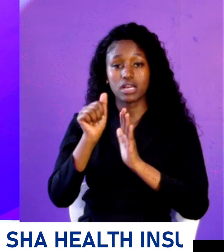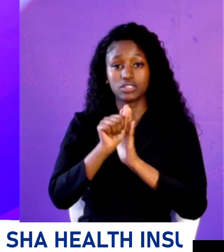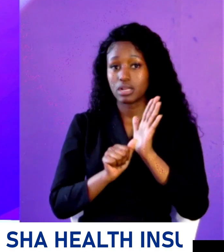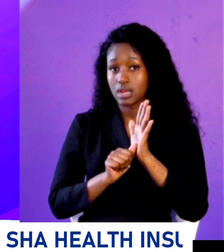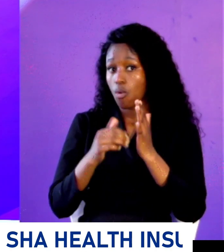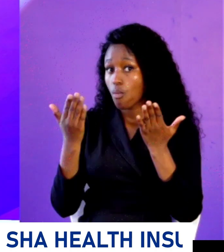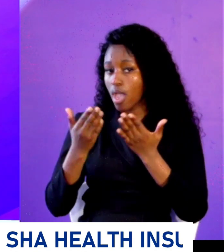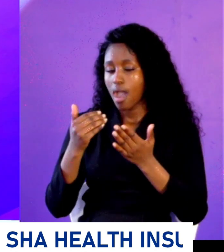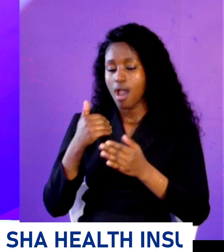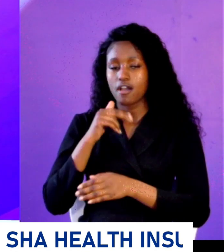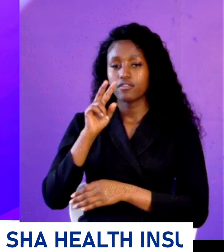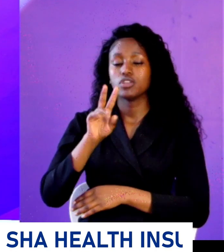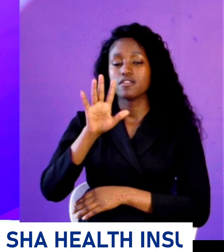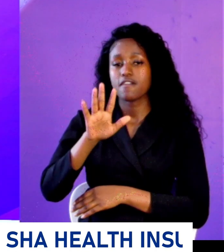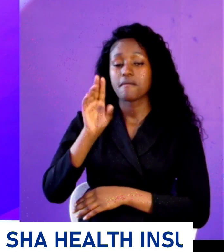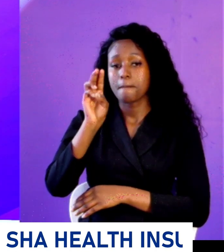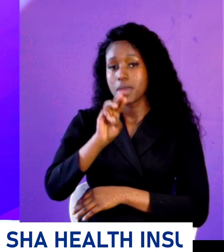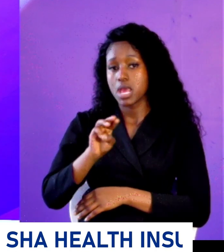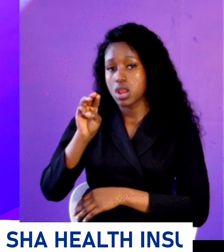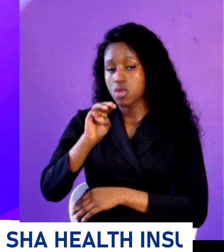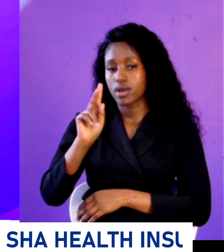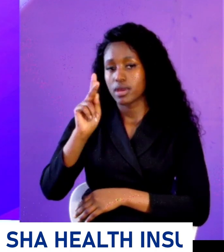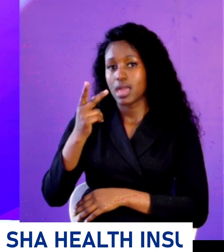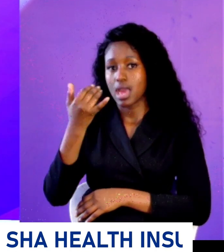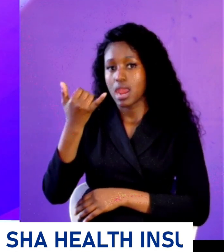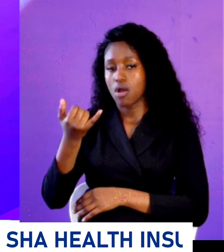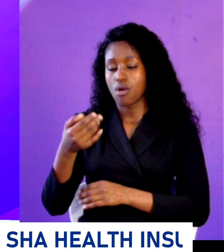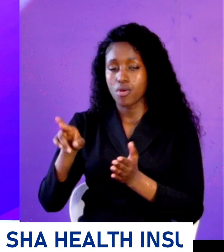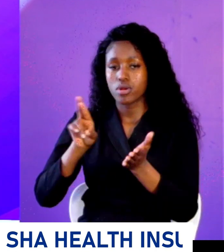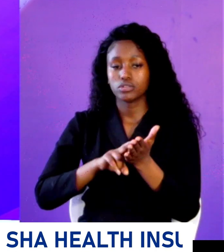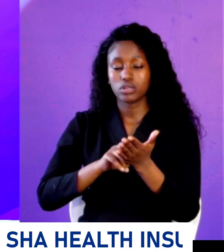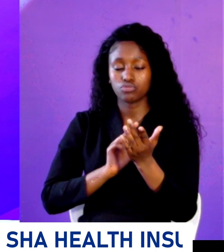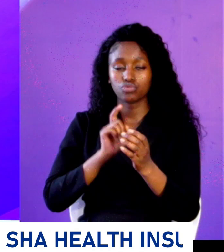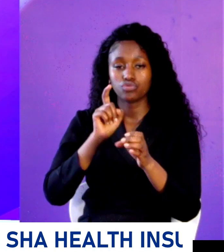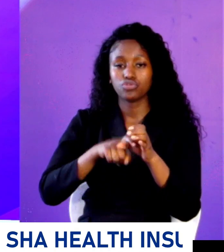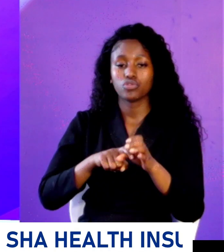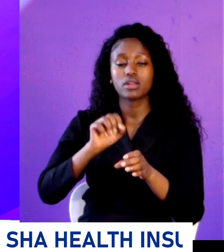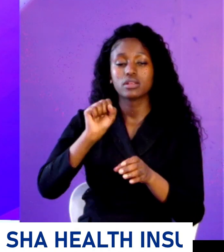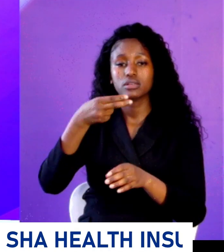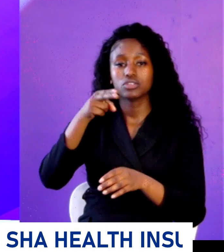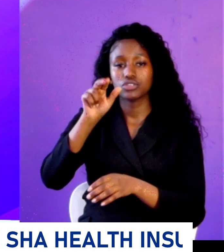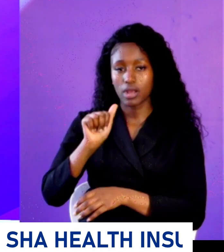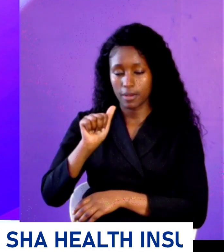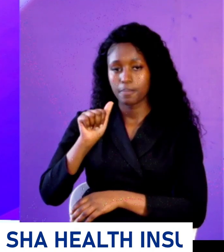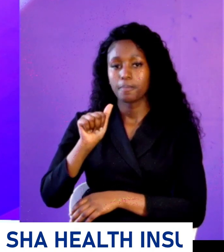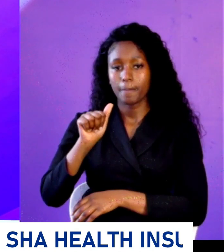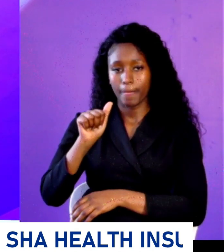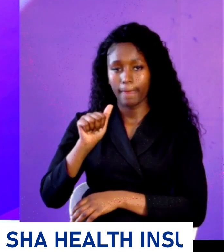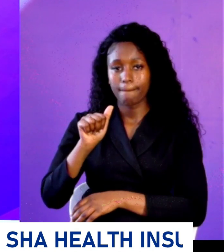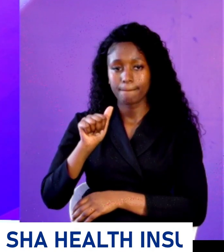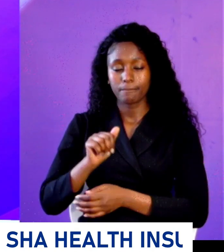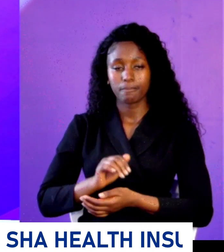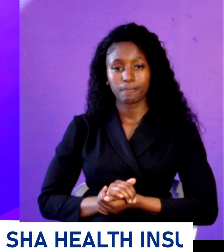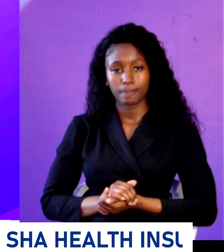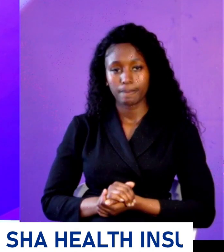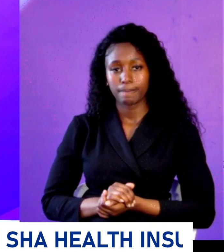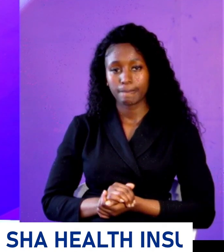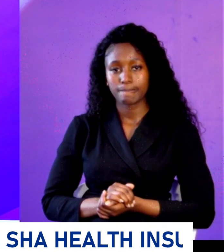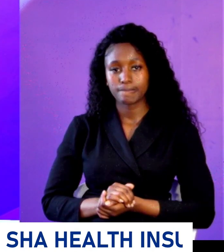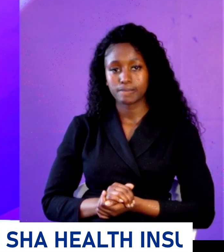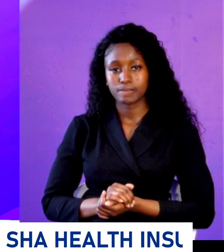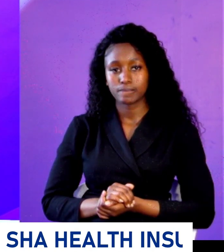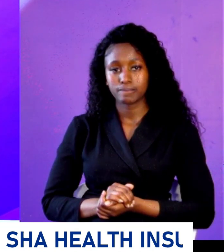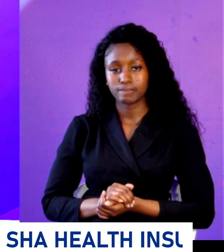25 million Kenyans now registered under the Social Health Authority (SHA)